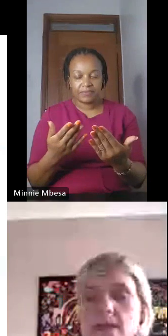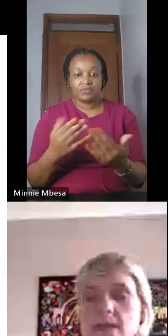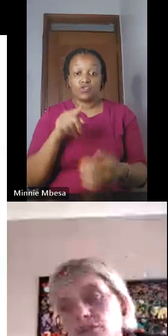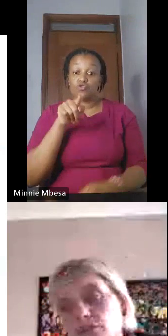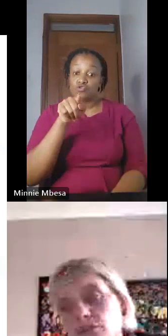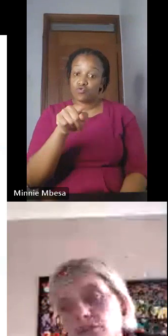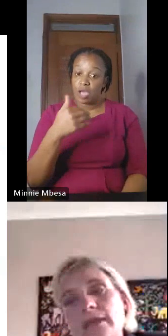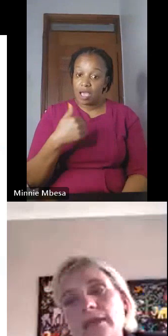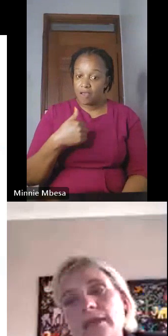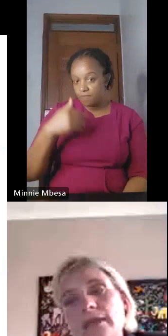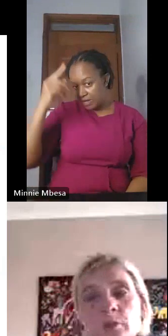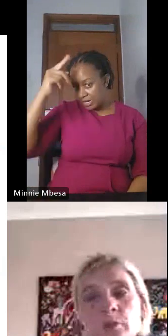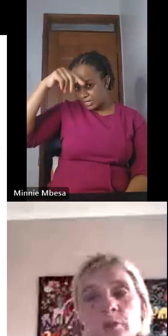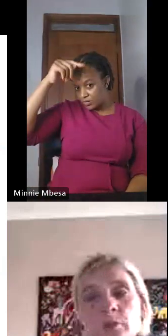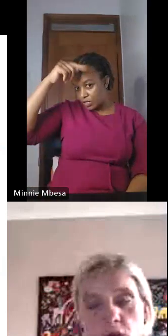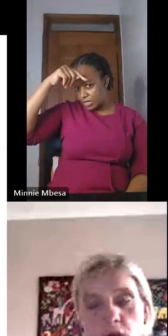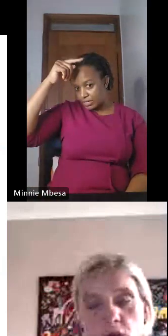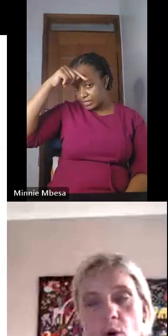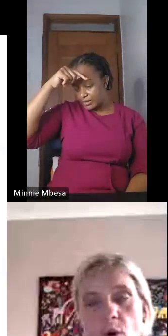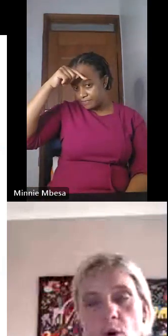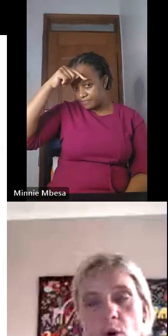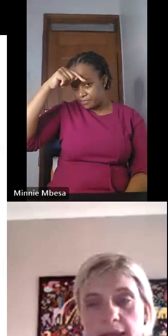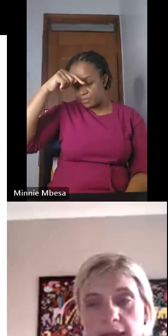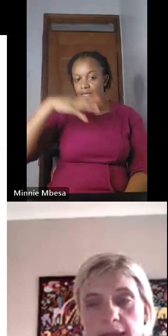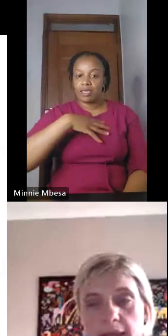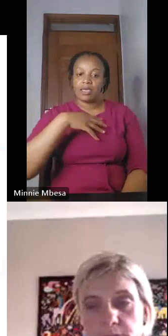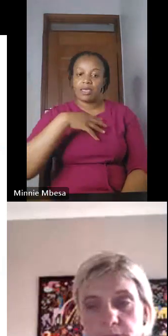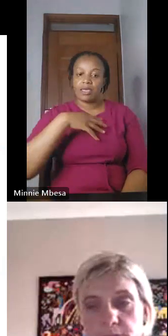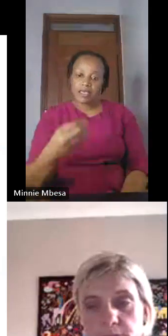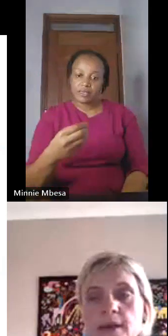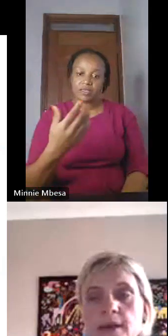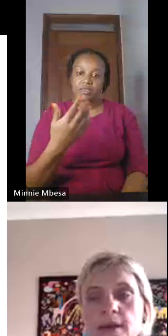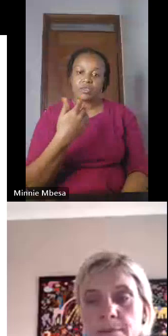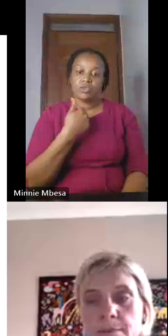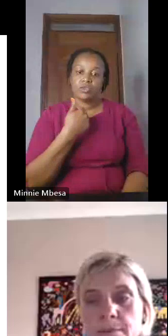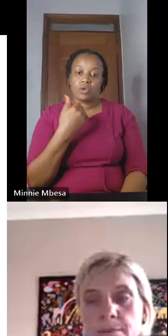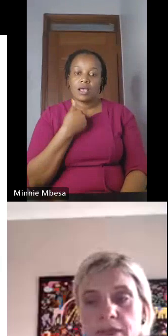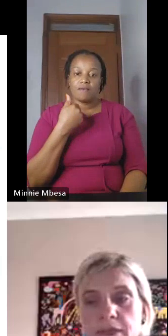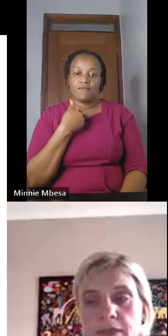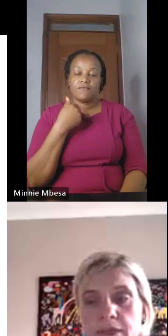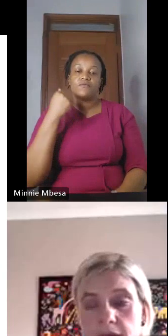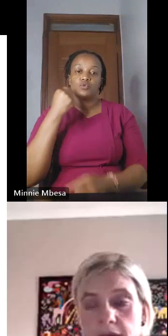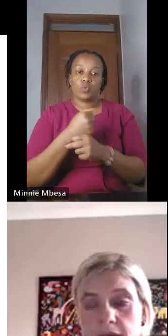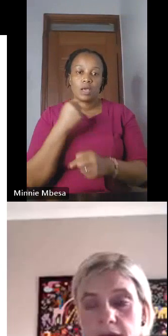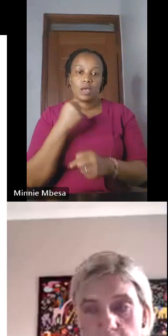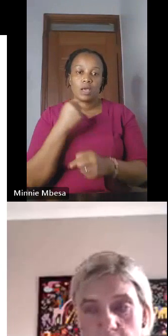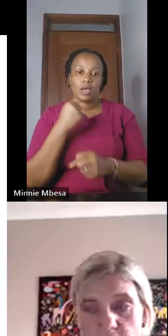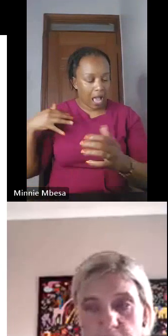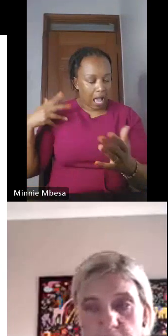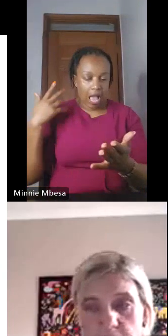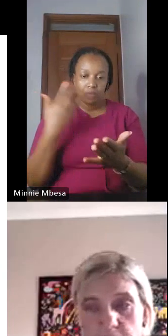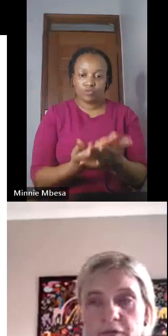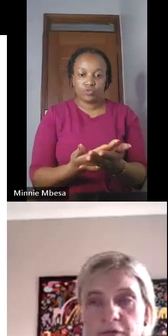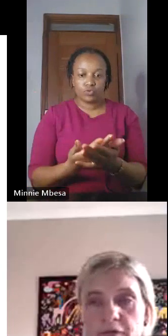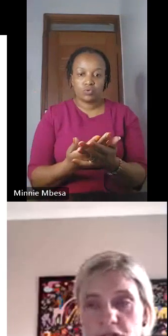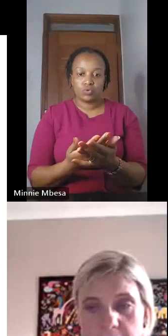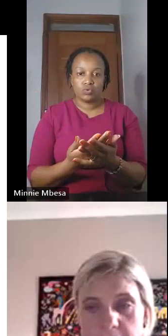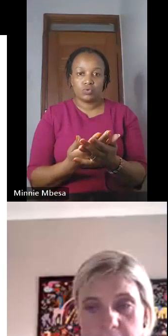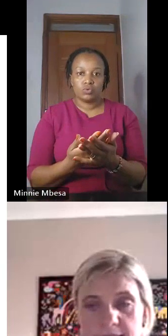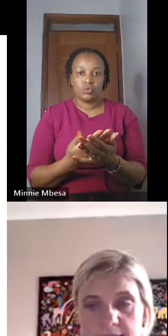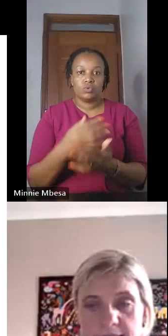graduated and we work up all the way up to the January